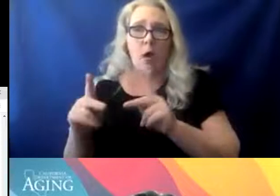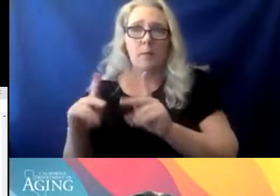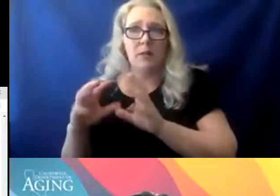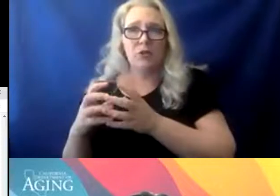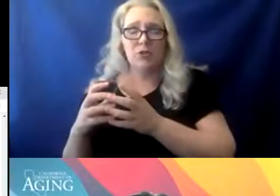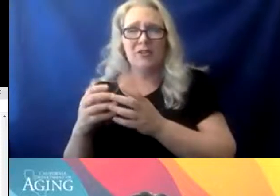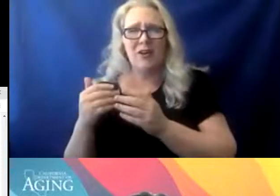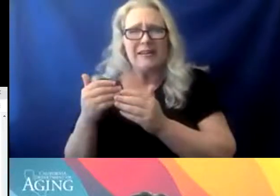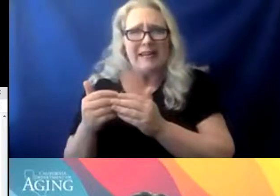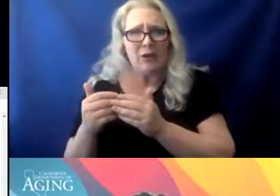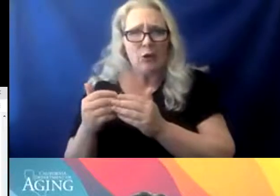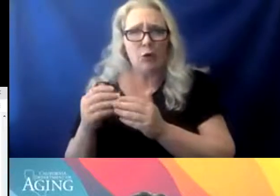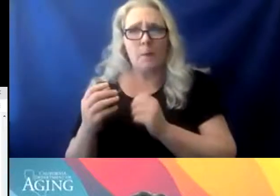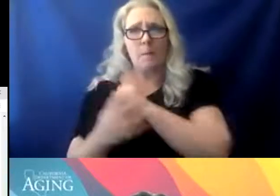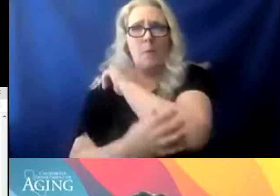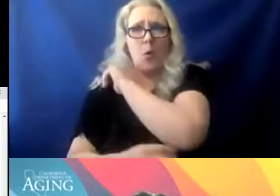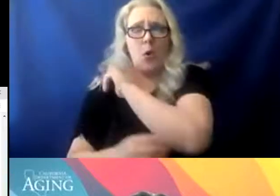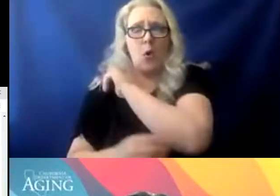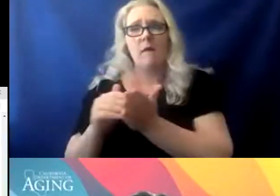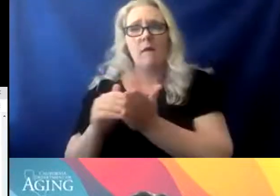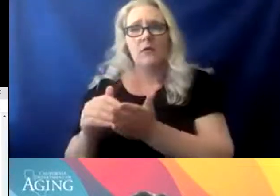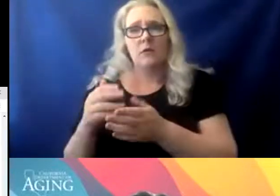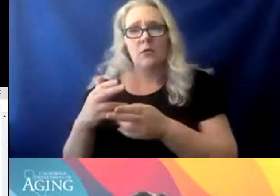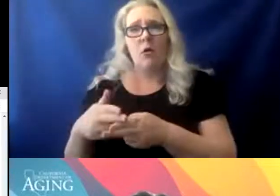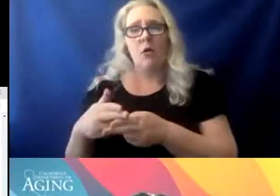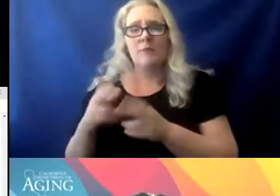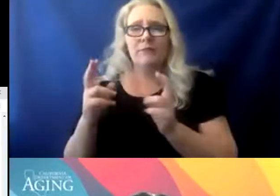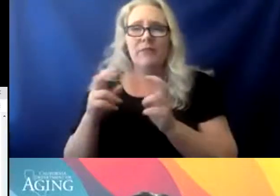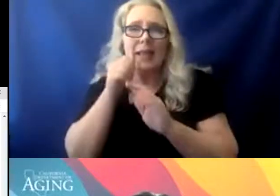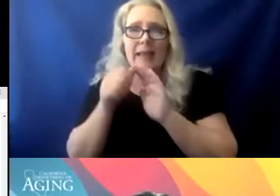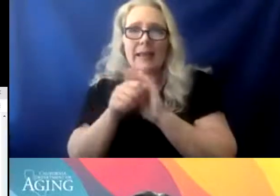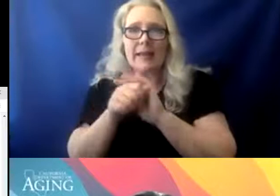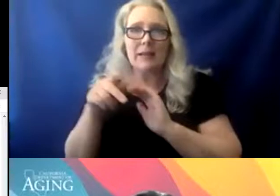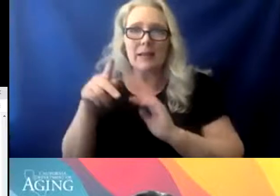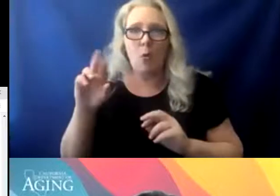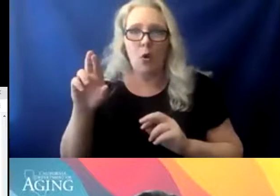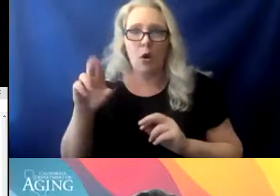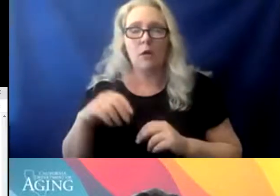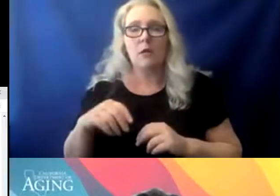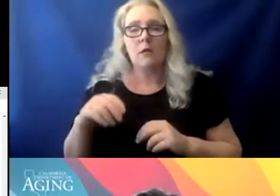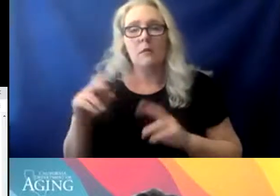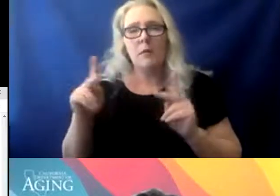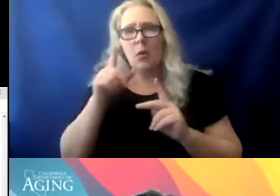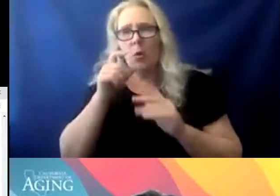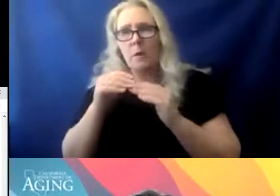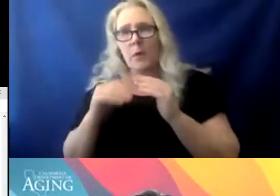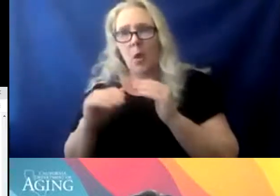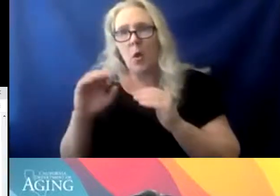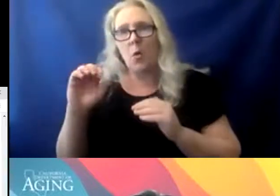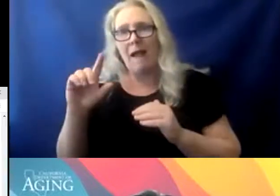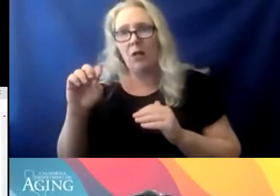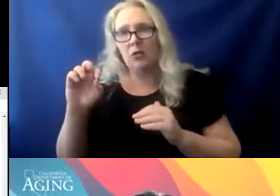poor and what are often considered the hidden poor. And those are folks who are below the Elder